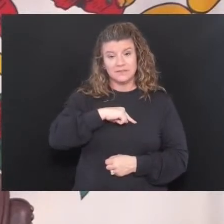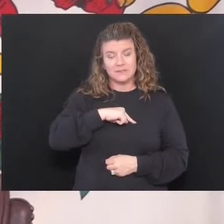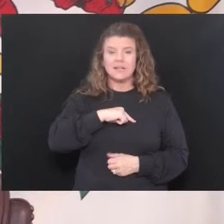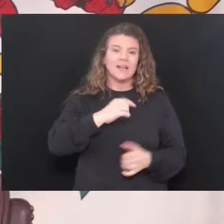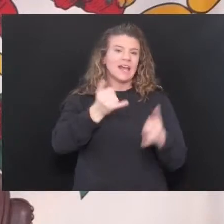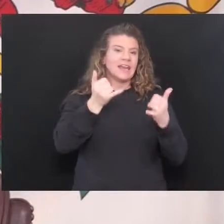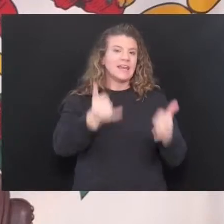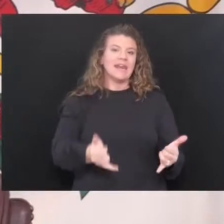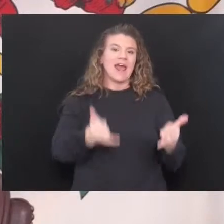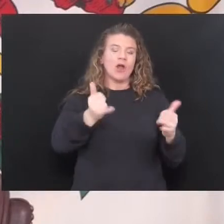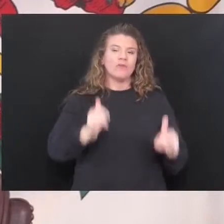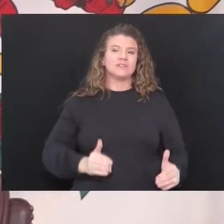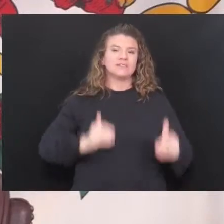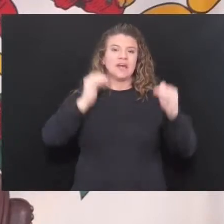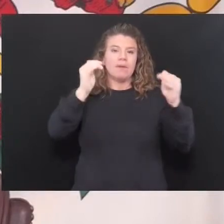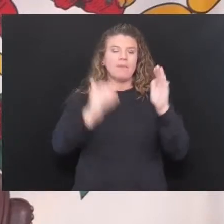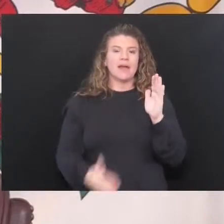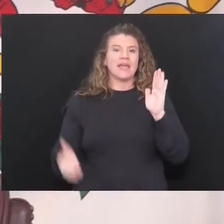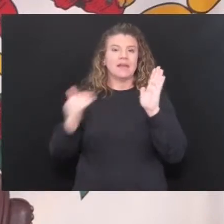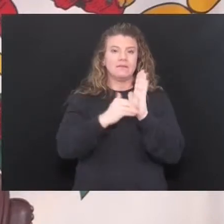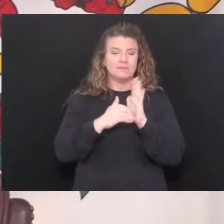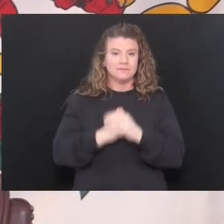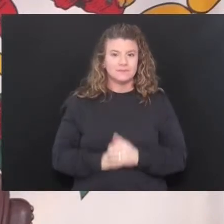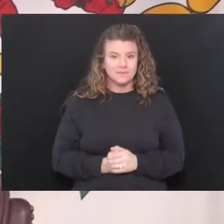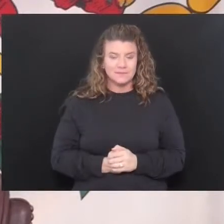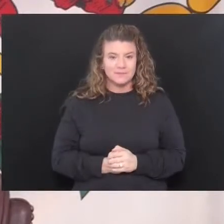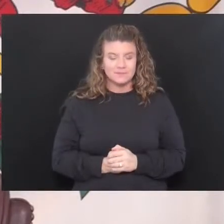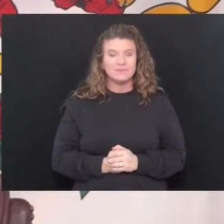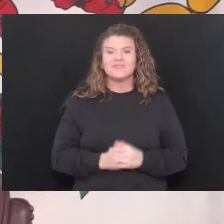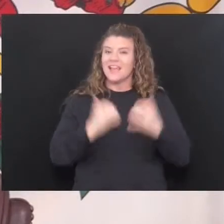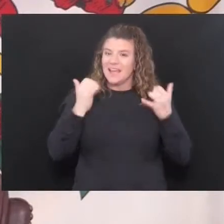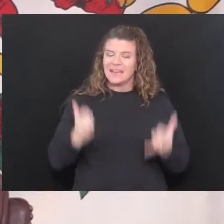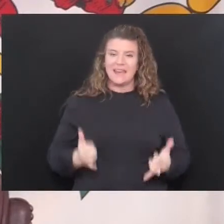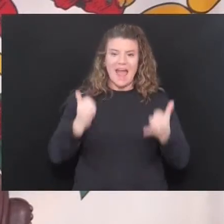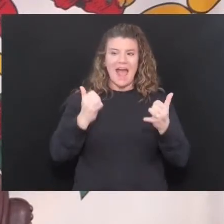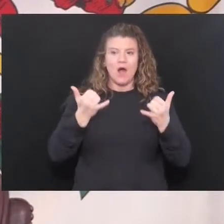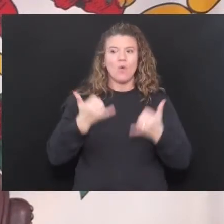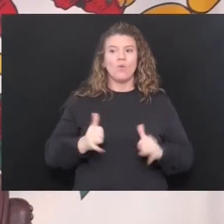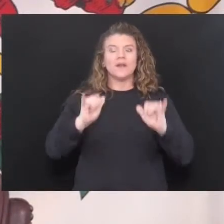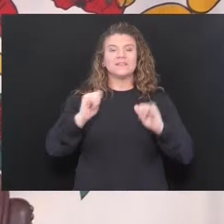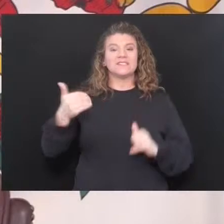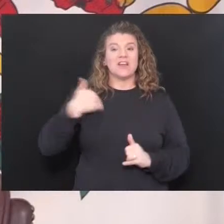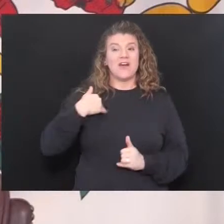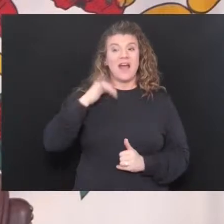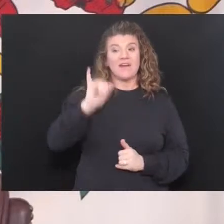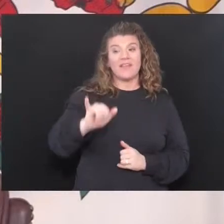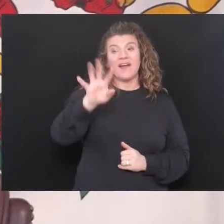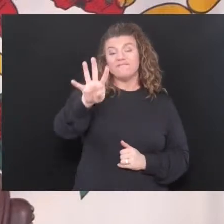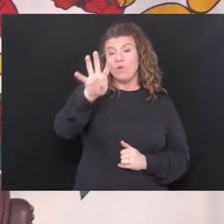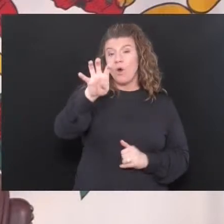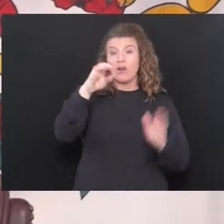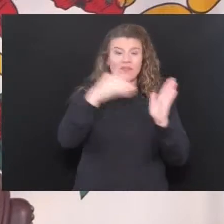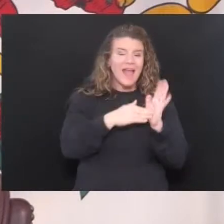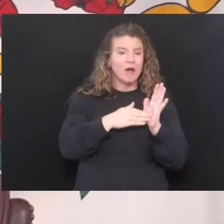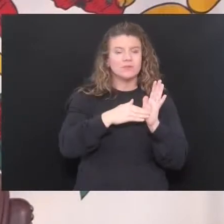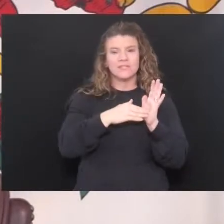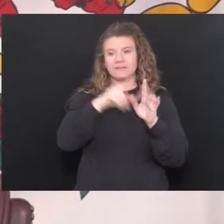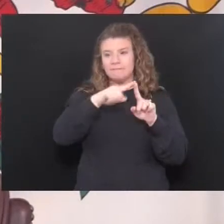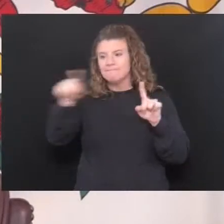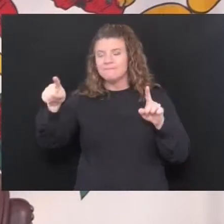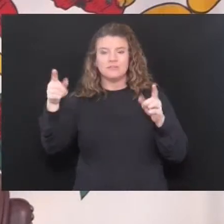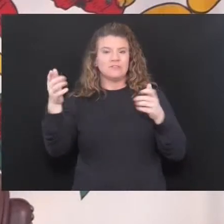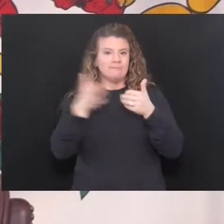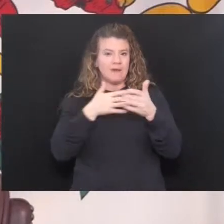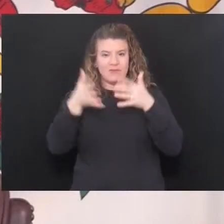got to step up again, do you not? Now we still have that 400,000 or whatever that are out